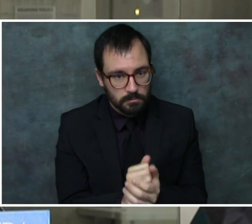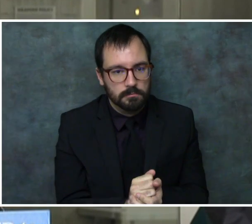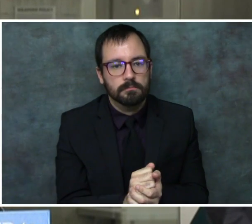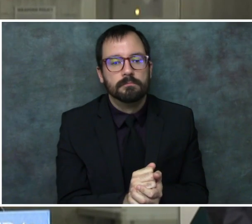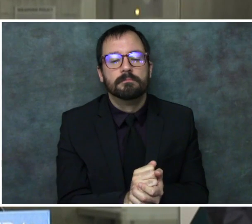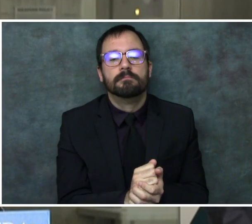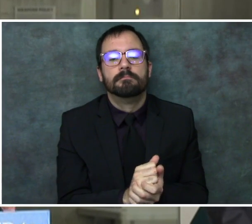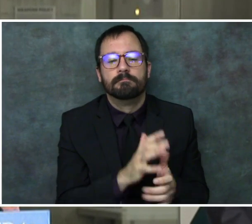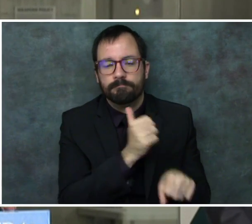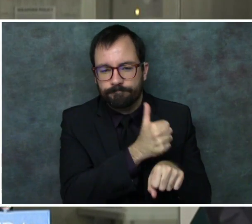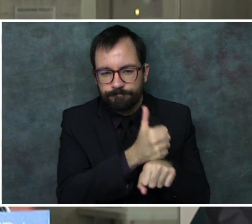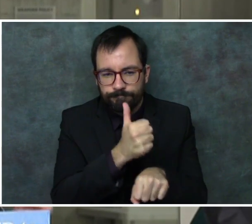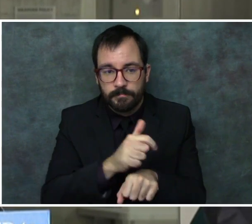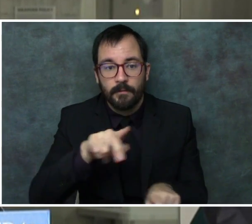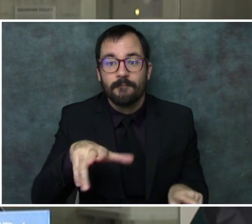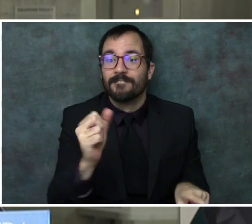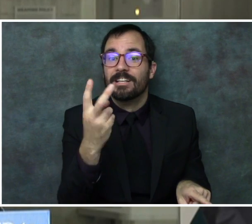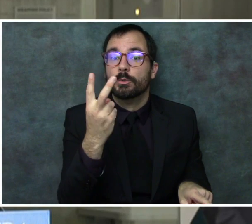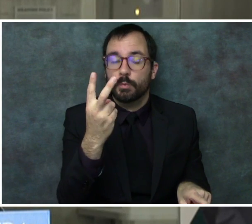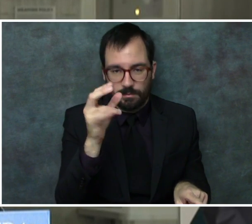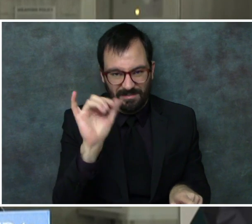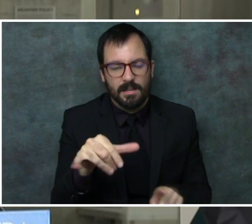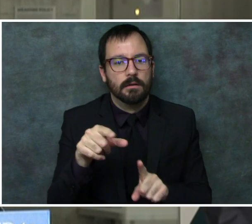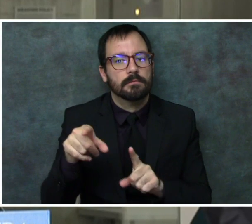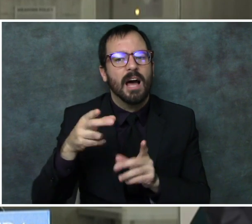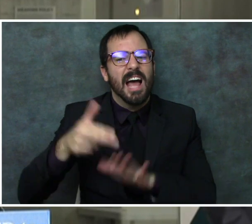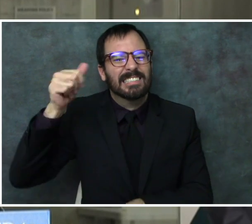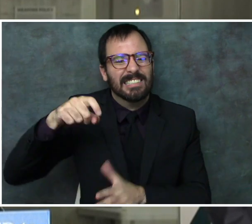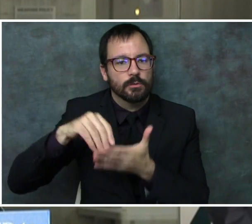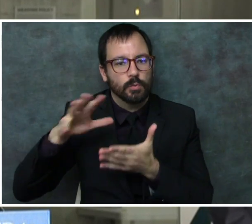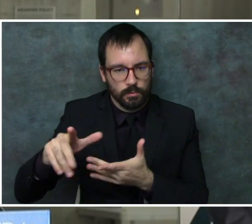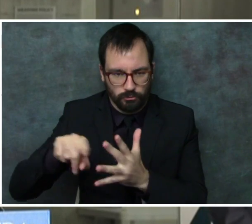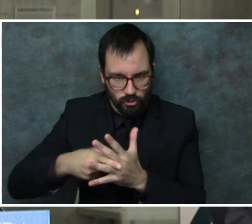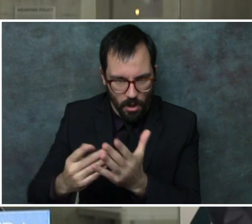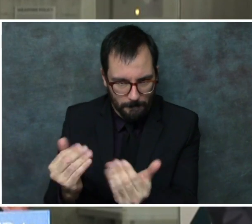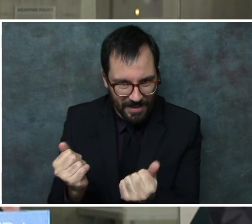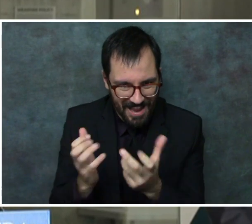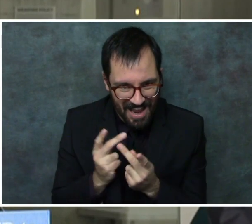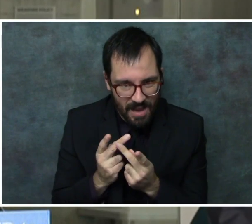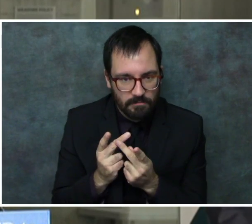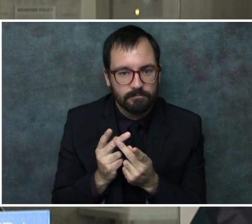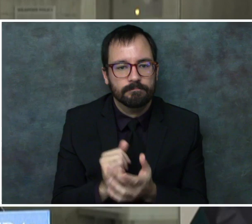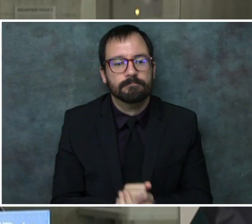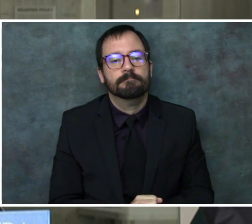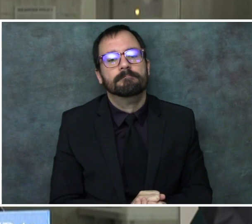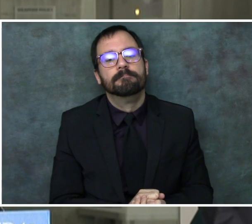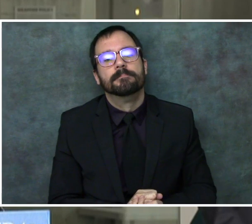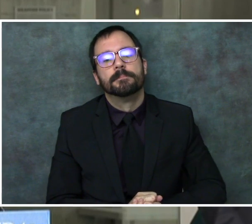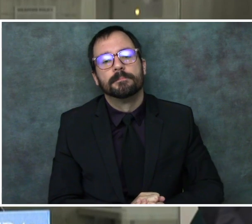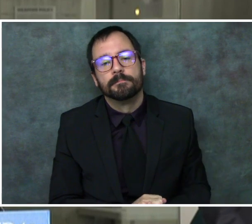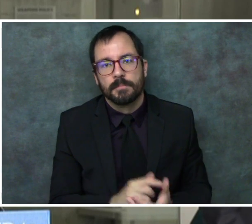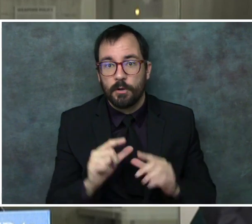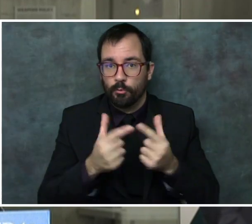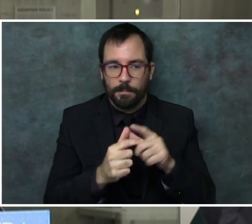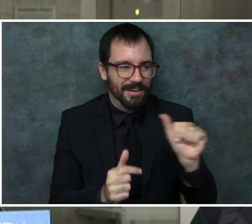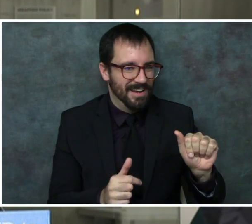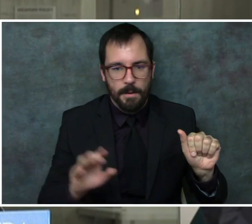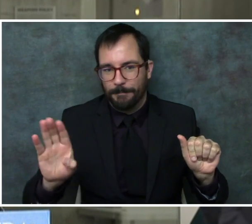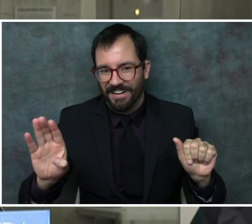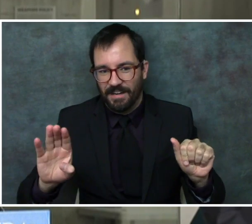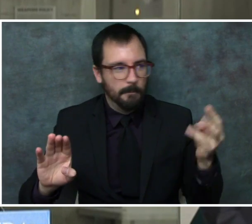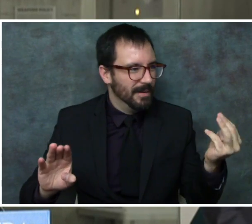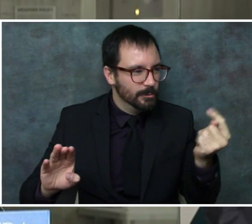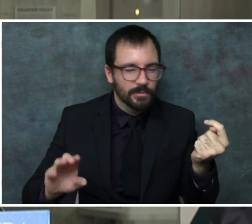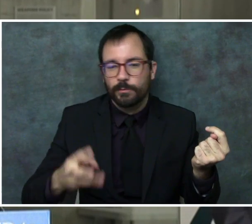need students. They started last week. They came in Group A and Group B, and we started school. Phase 3 was to begin